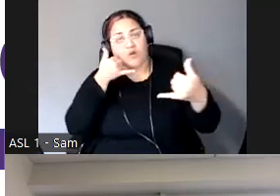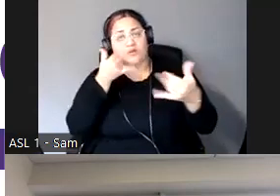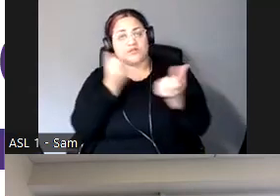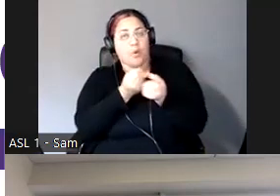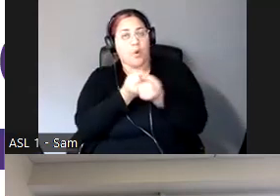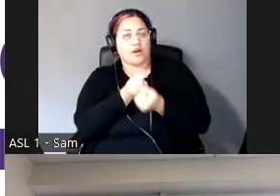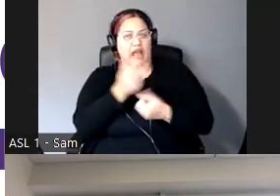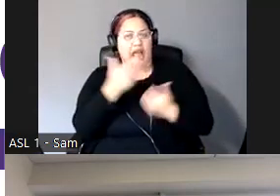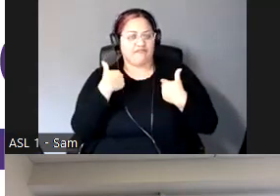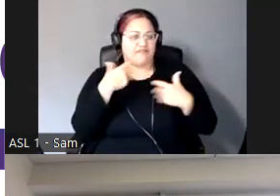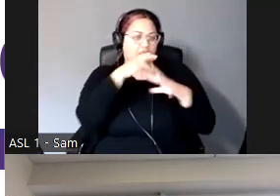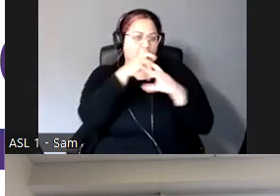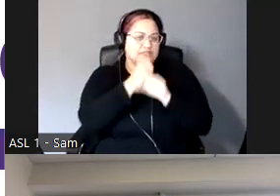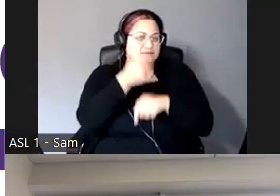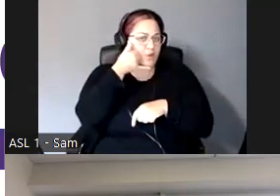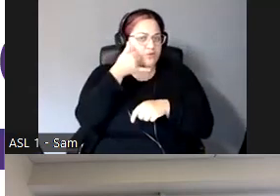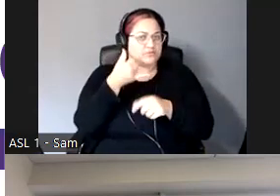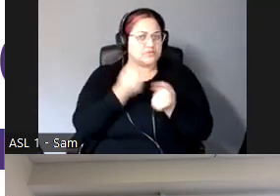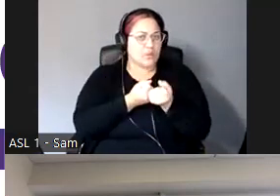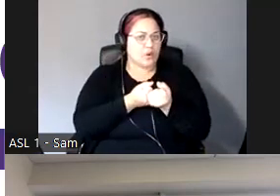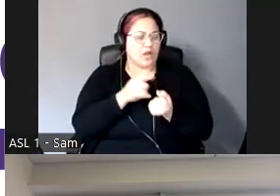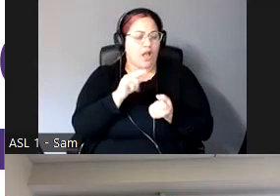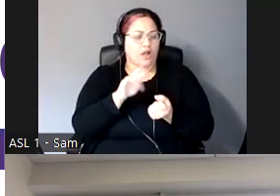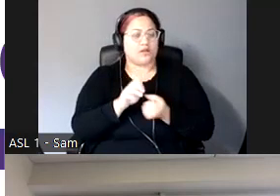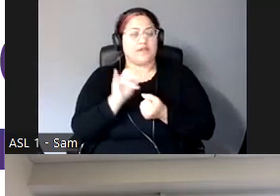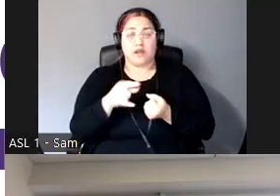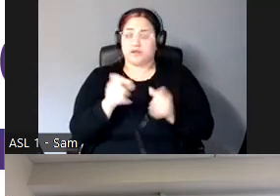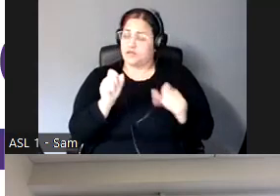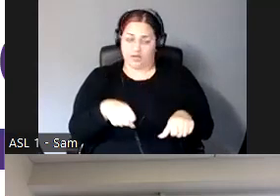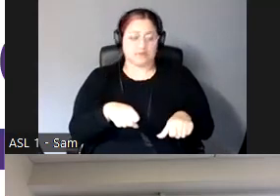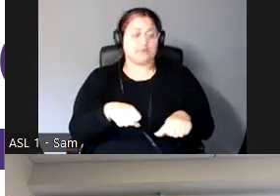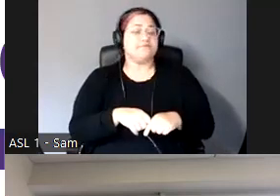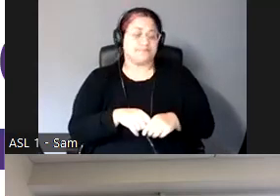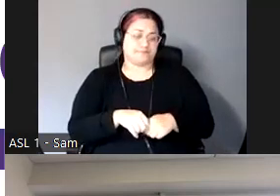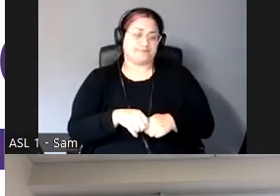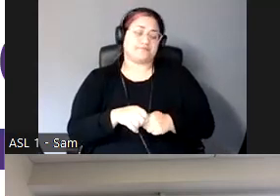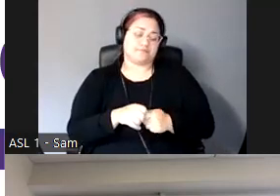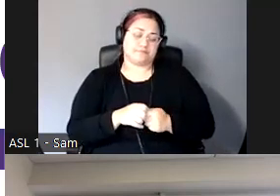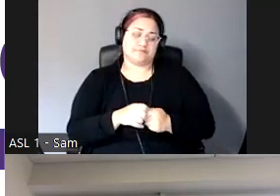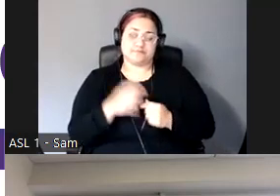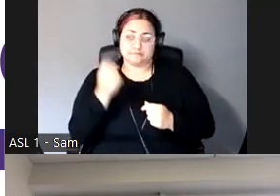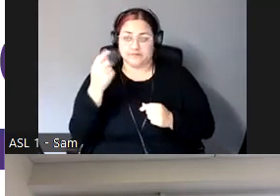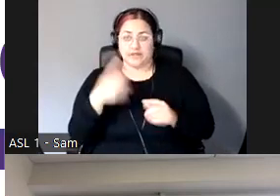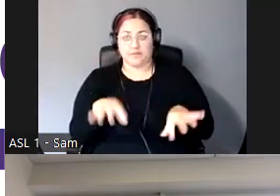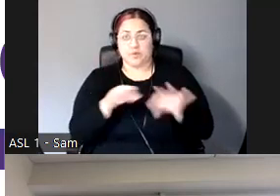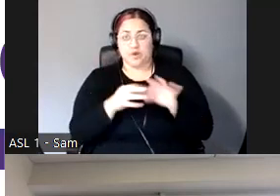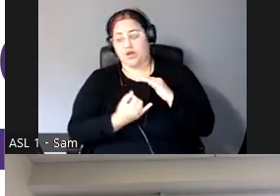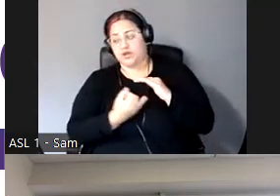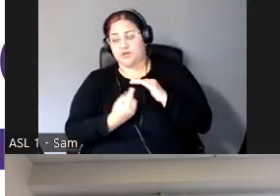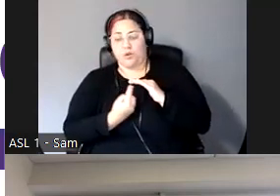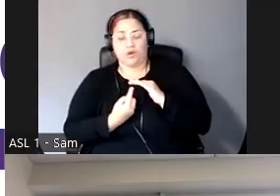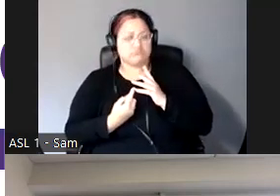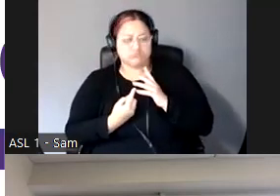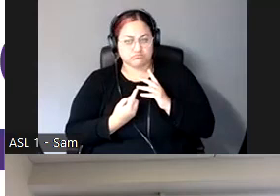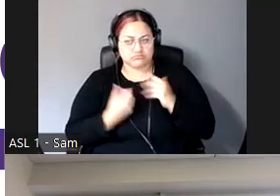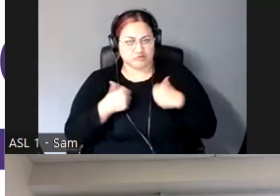well. And then sort of that maintaining that contact as well, and not be afraid to ask for help when you need it.